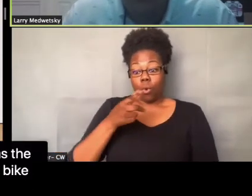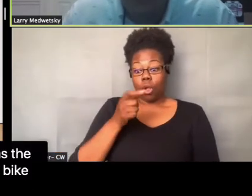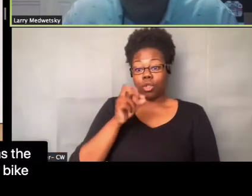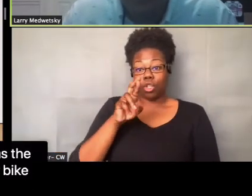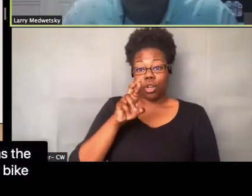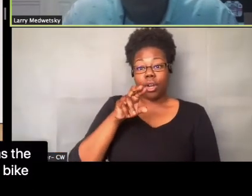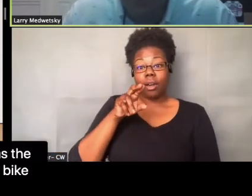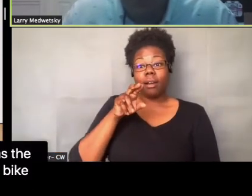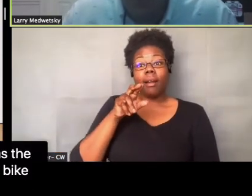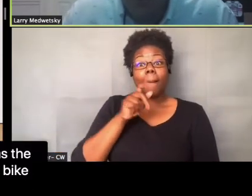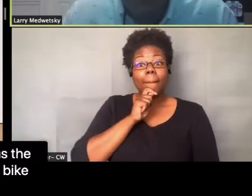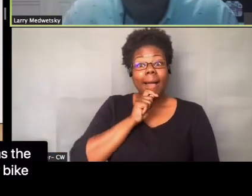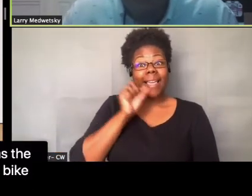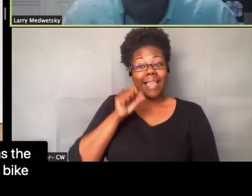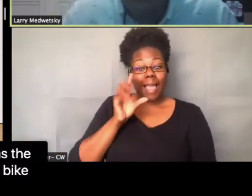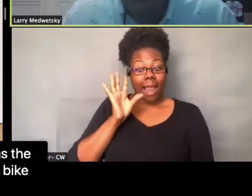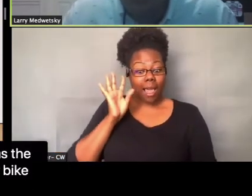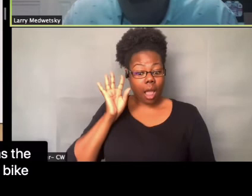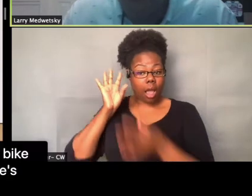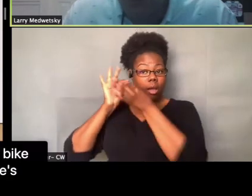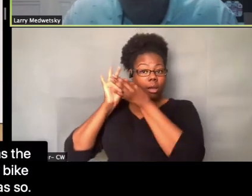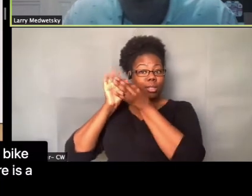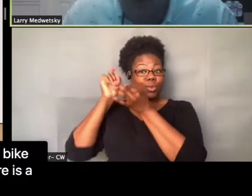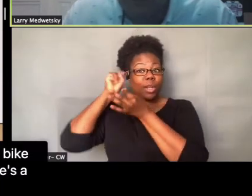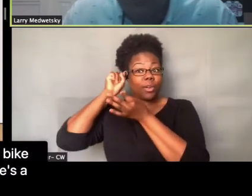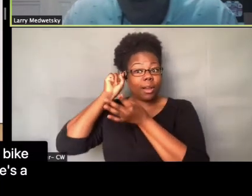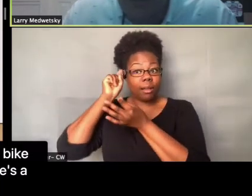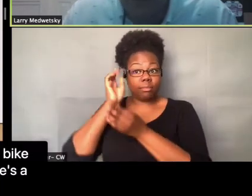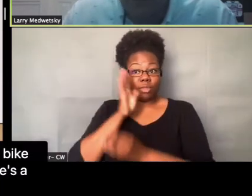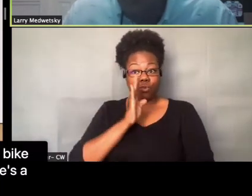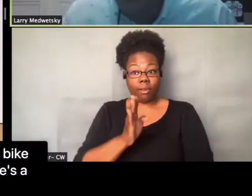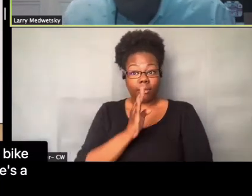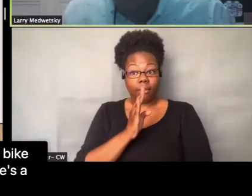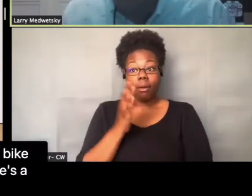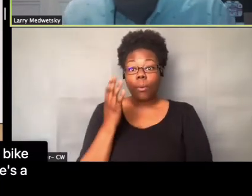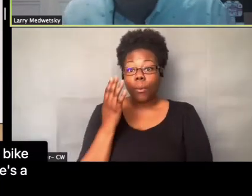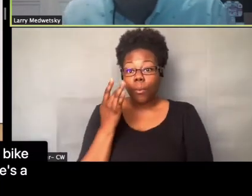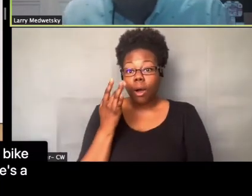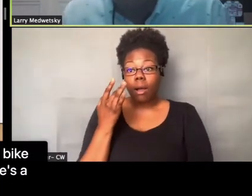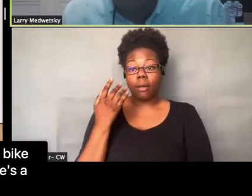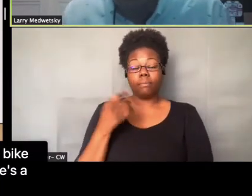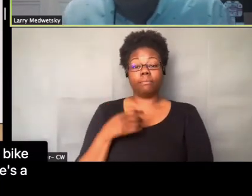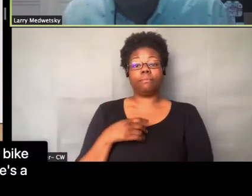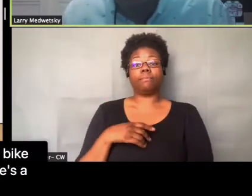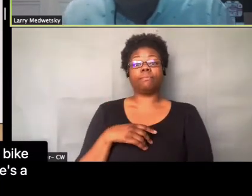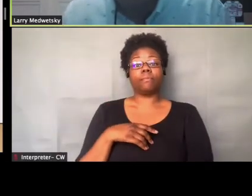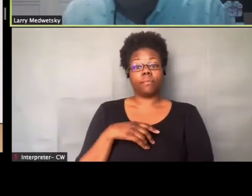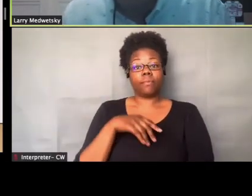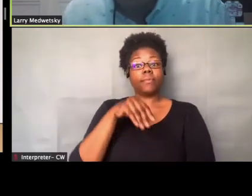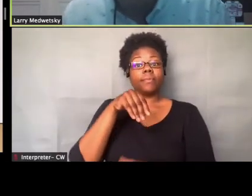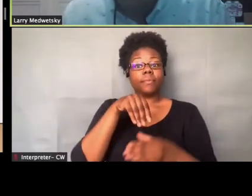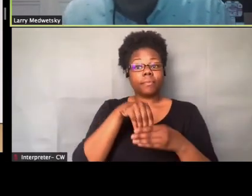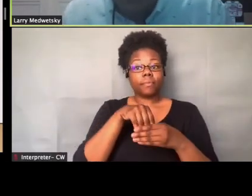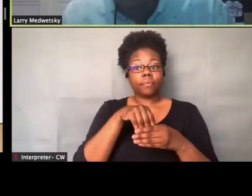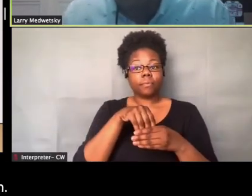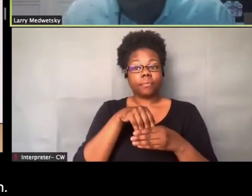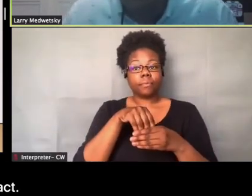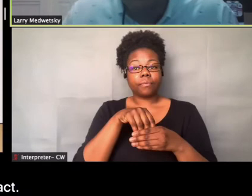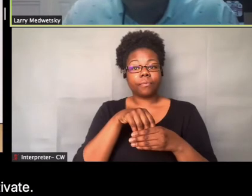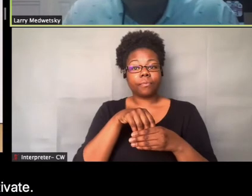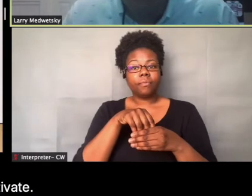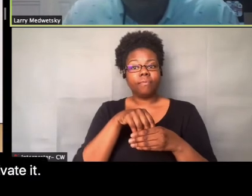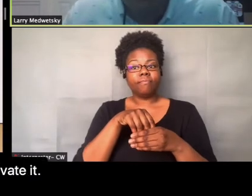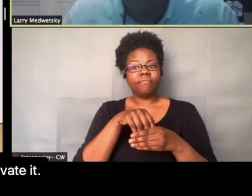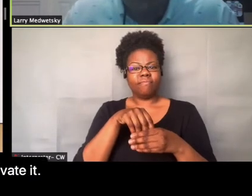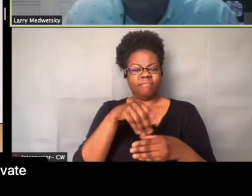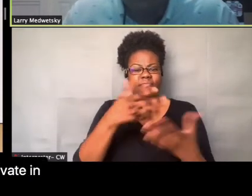aid directly because there's a software program inside or a radio receiver computer program that you can activate